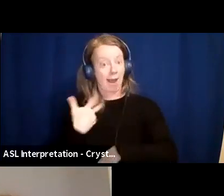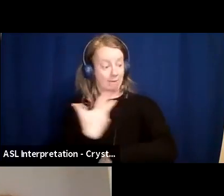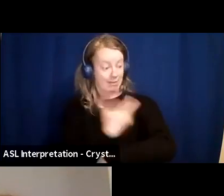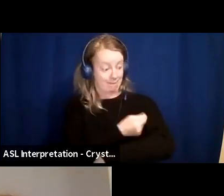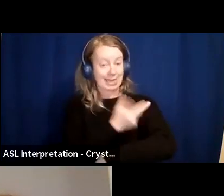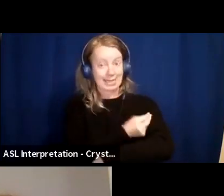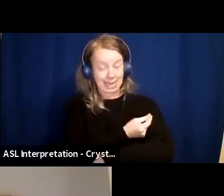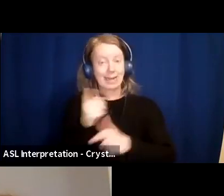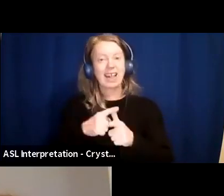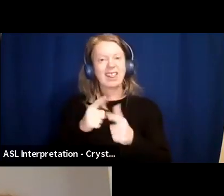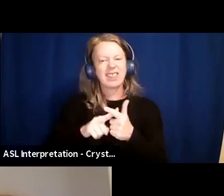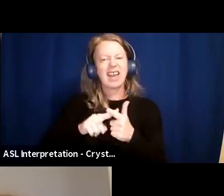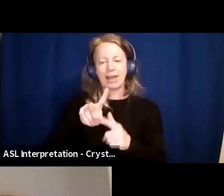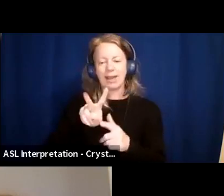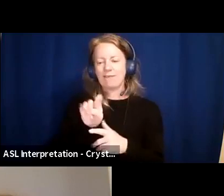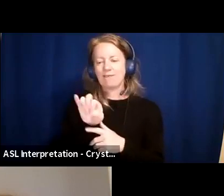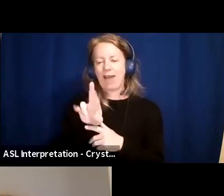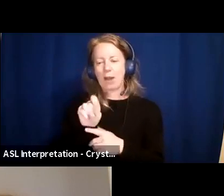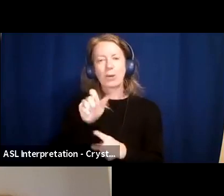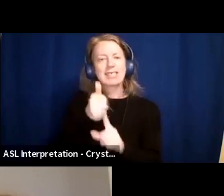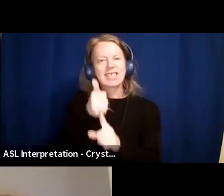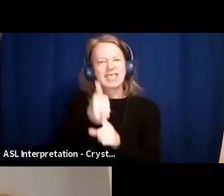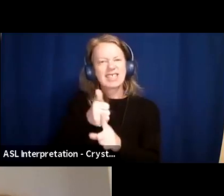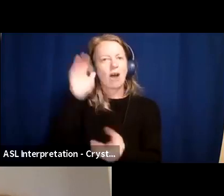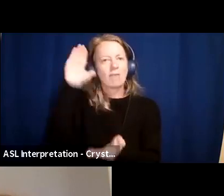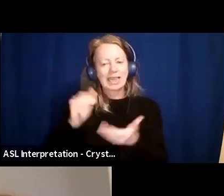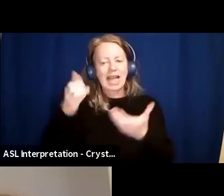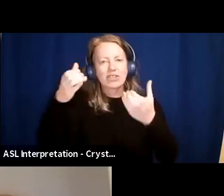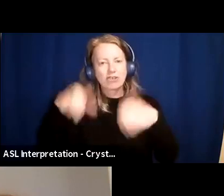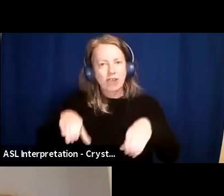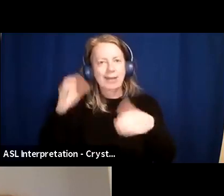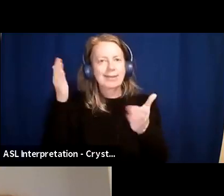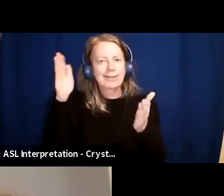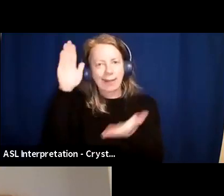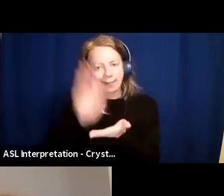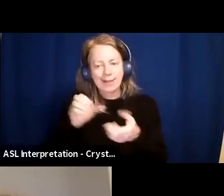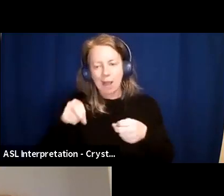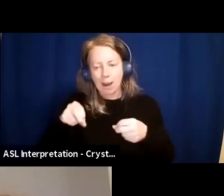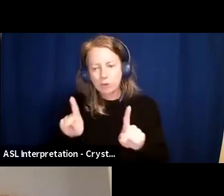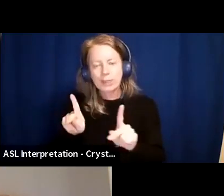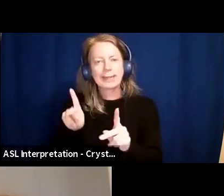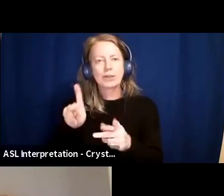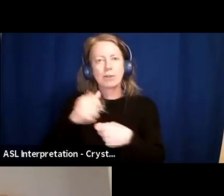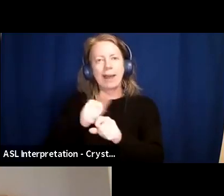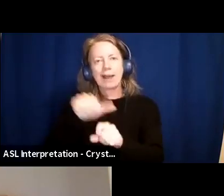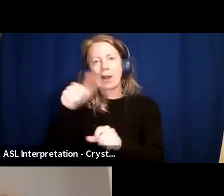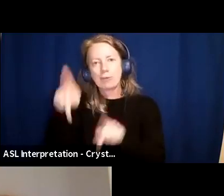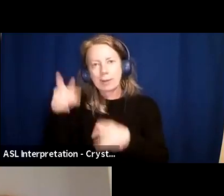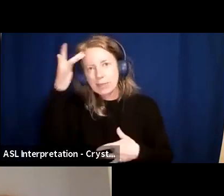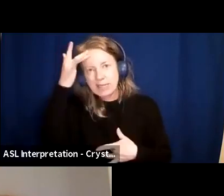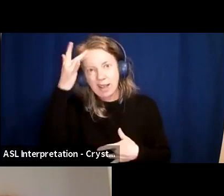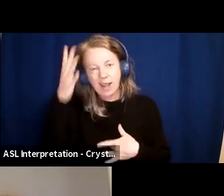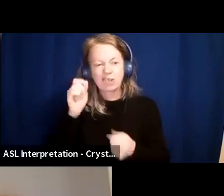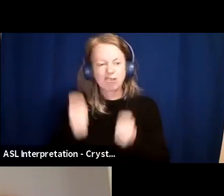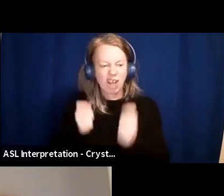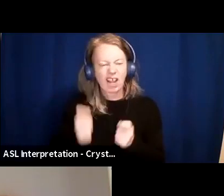to keep infecting other people and keep mutating and to have all these